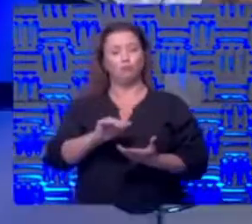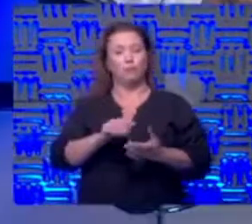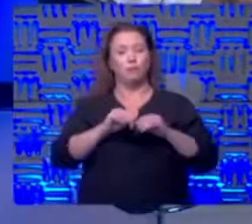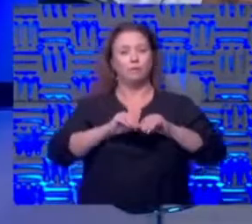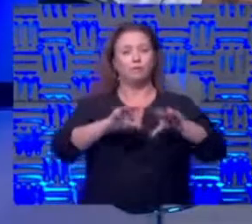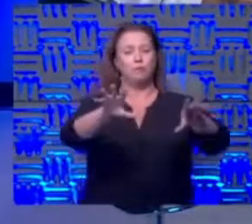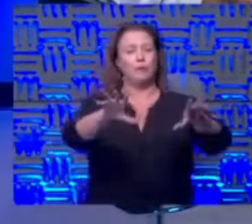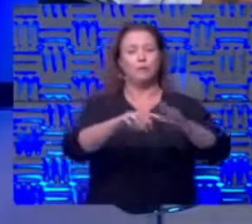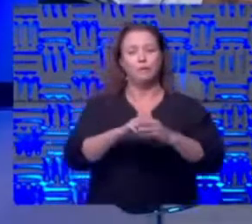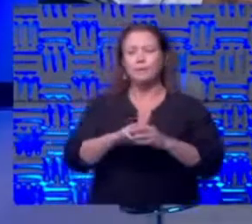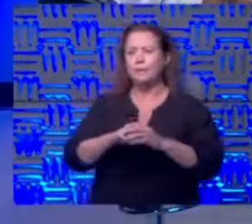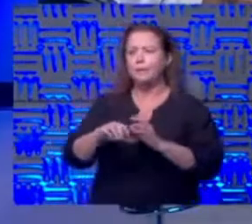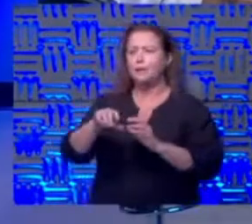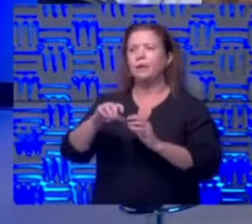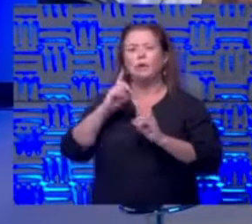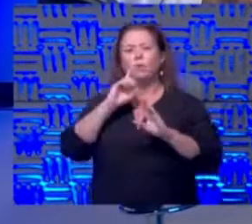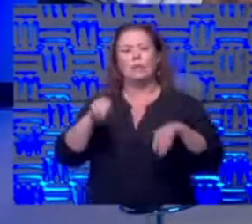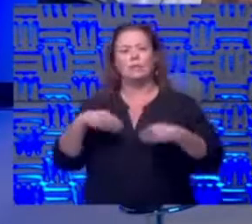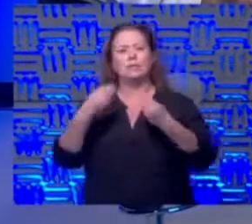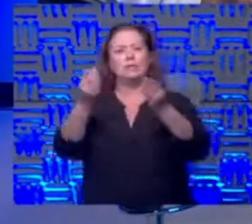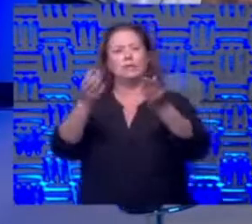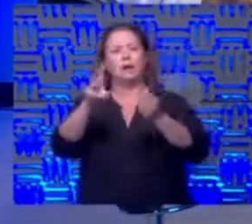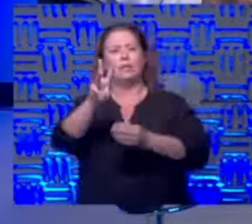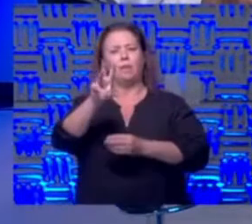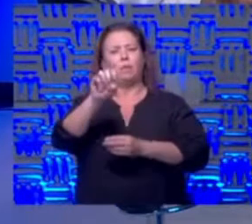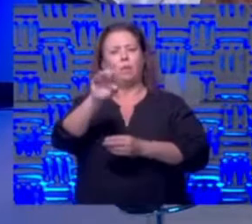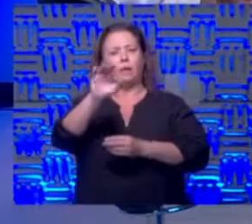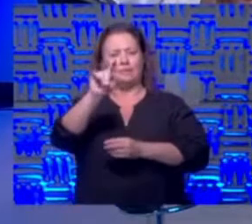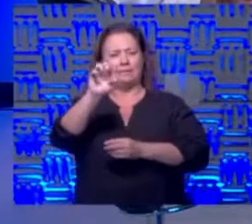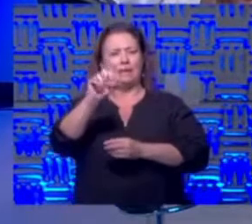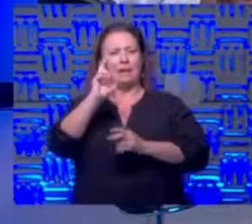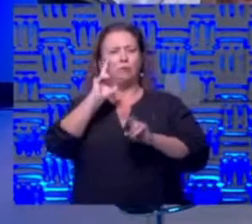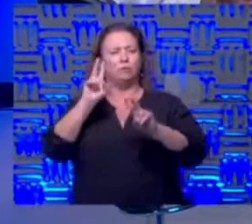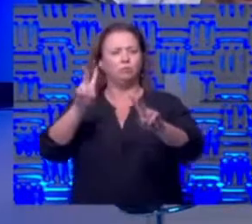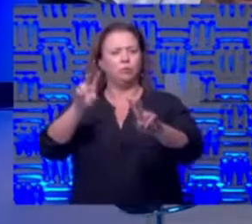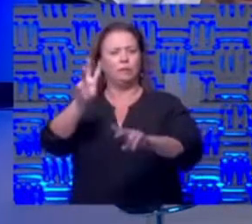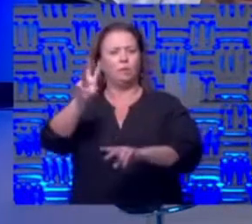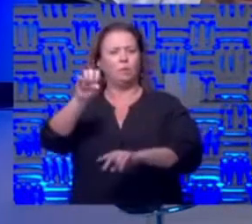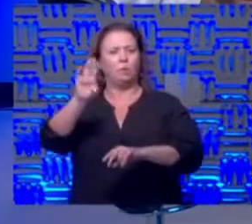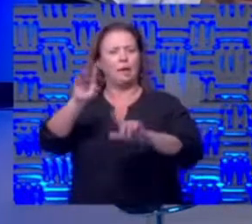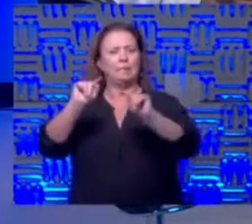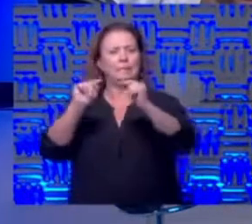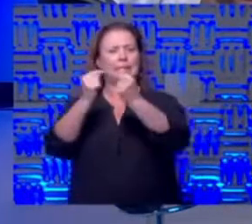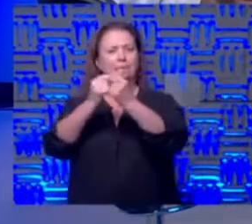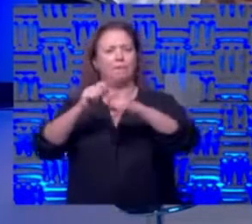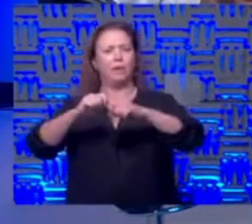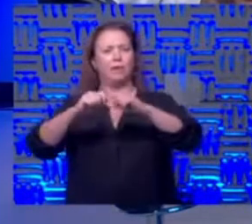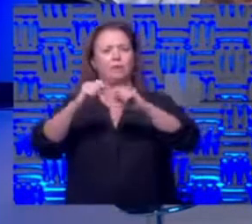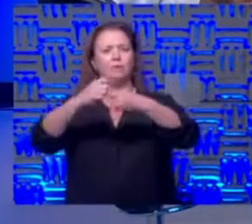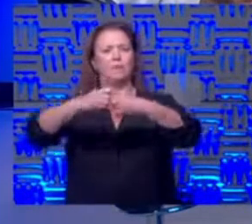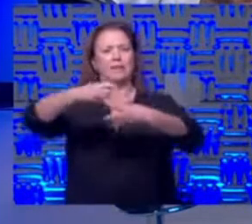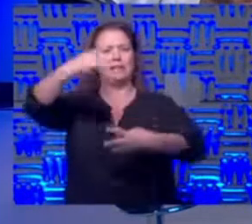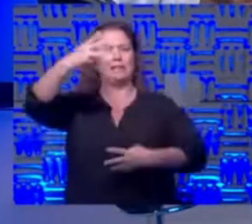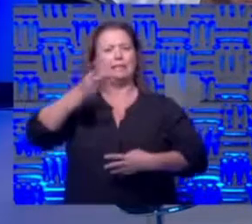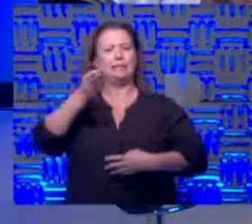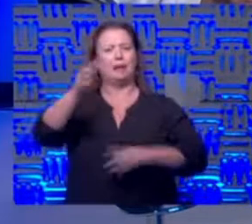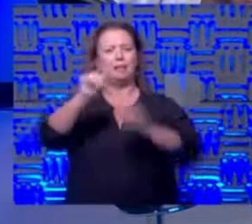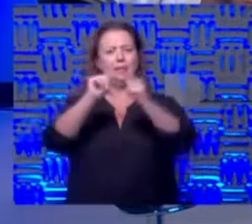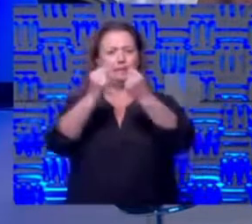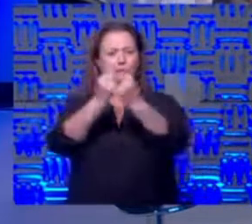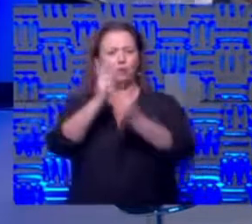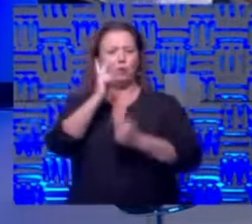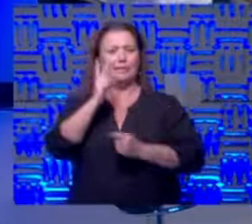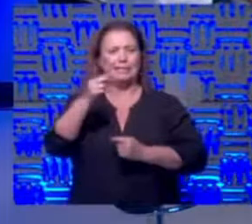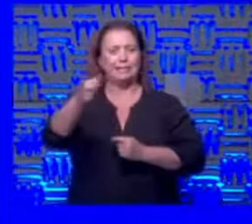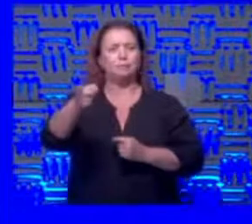can spread. supply that list of references and pop them out on our website, You know so what? people I do will that. check with the web I bet we team, can get and them we'll out there. see, and we'll get Yeah. a plan, and we'll let everybody know. And I